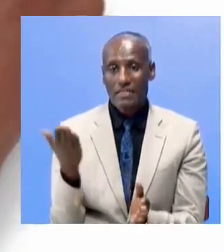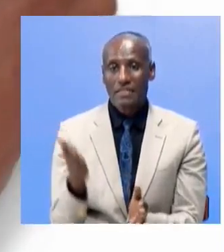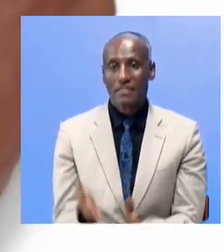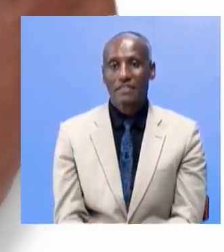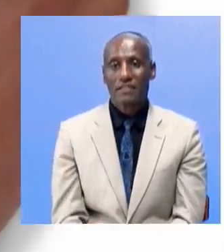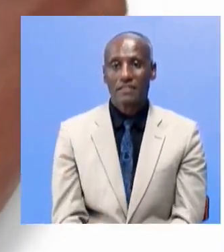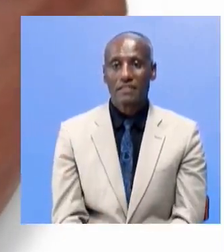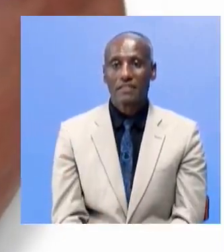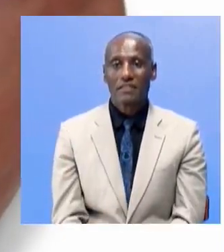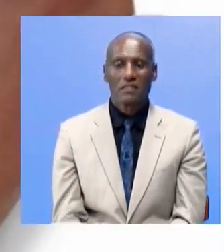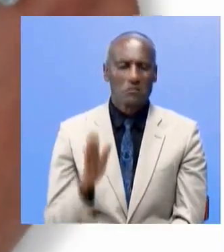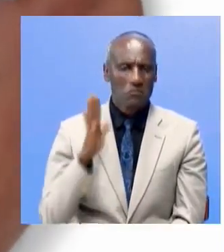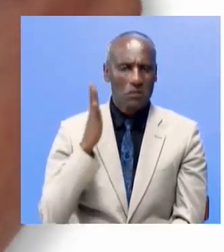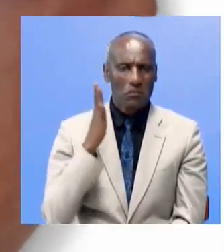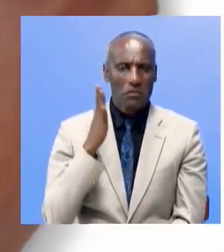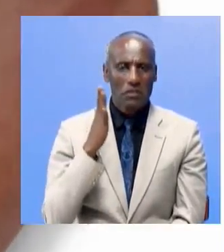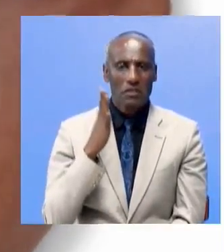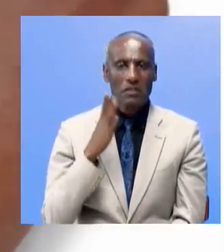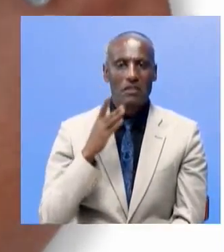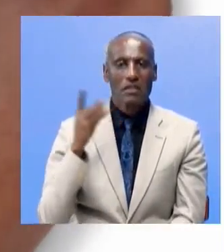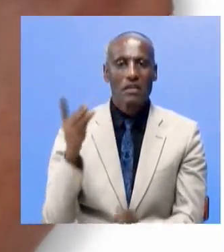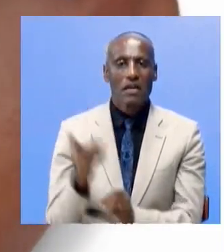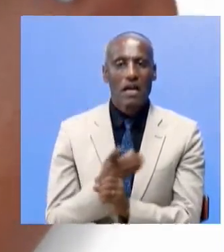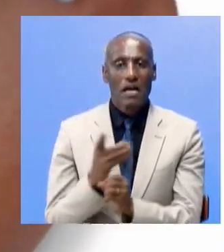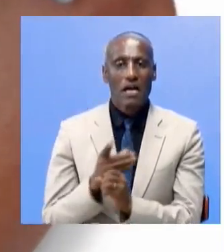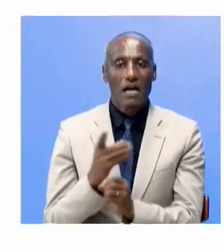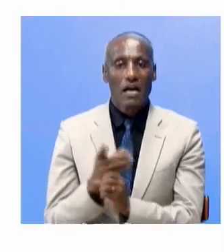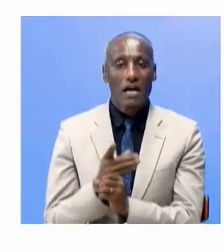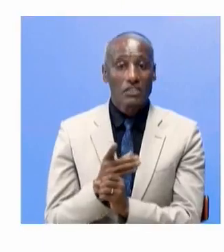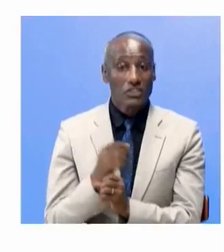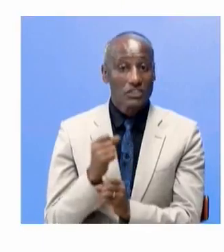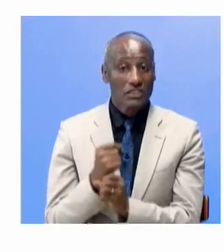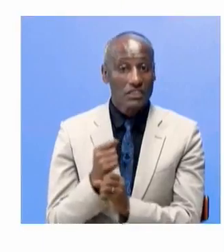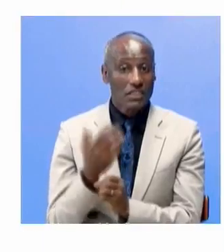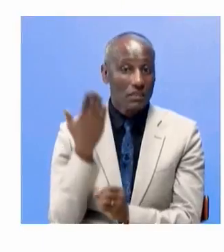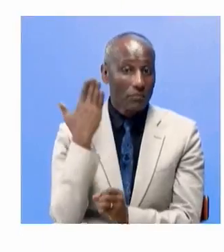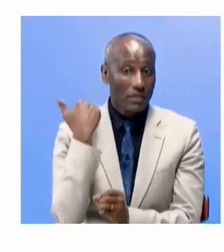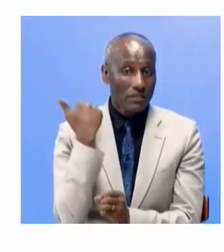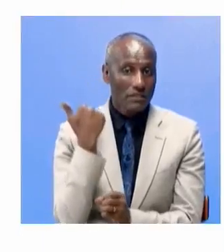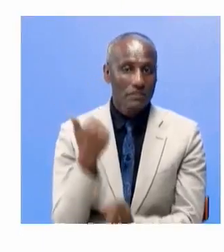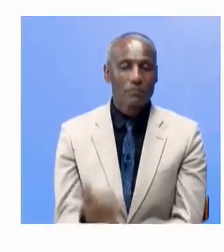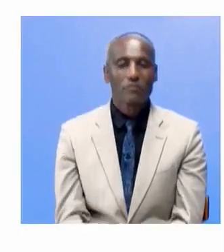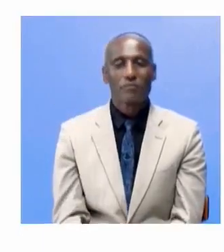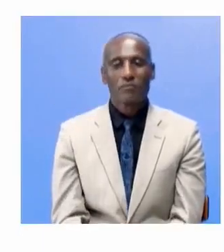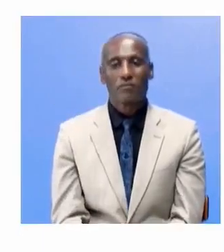or maybe actions, okay? Actions,